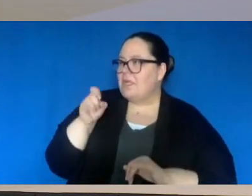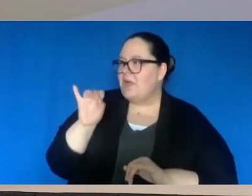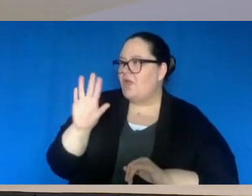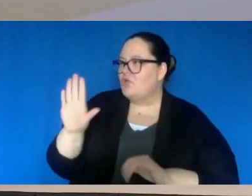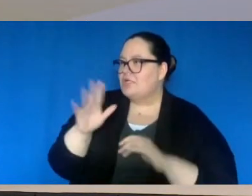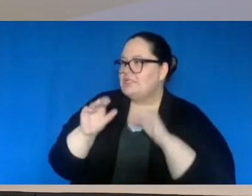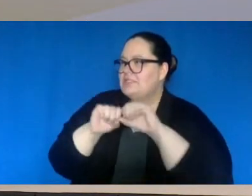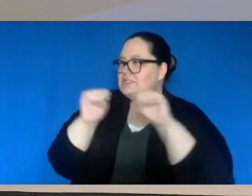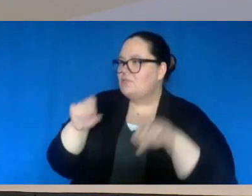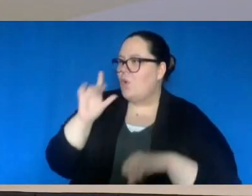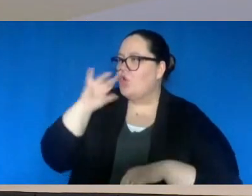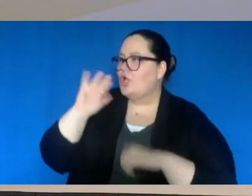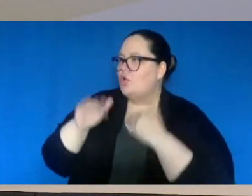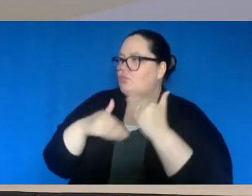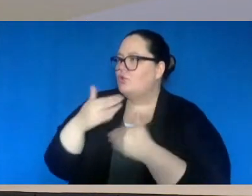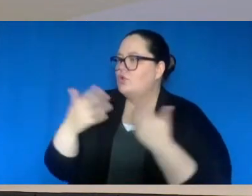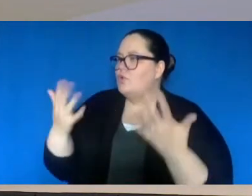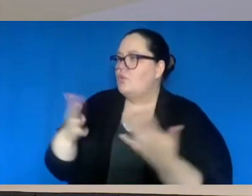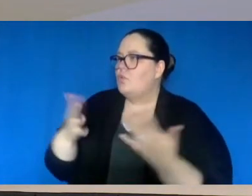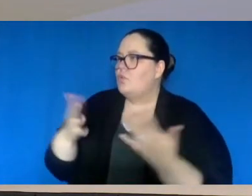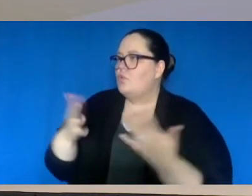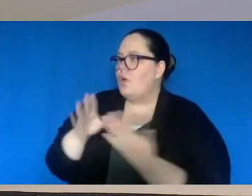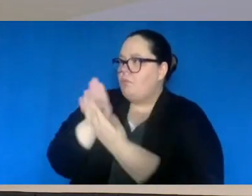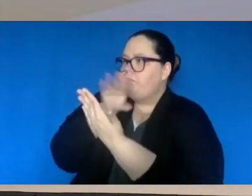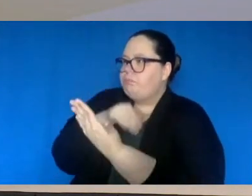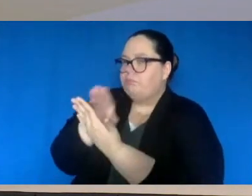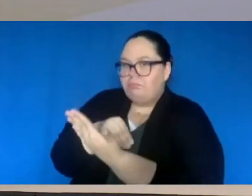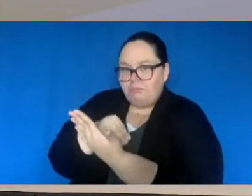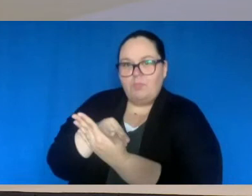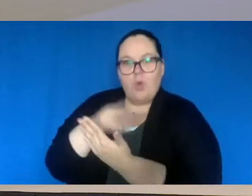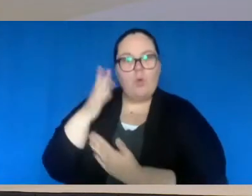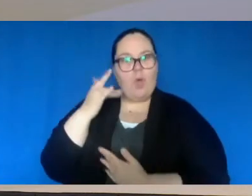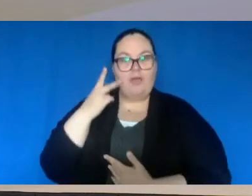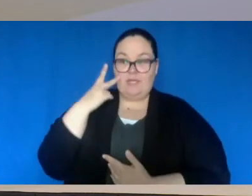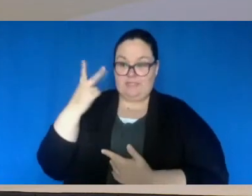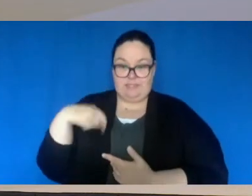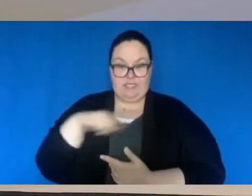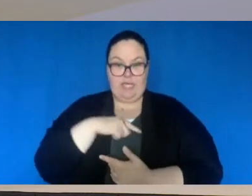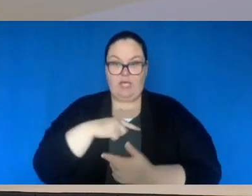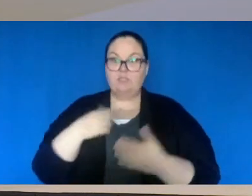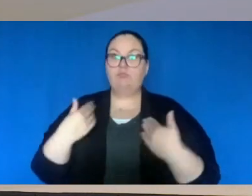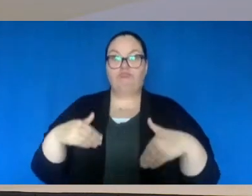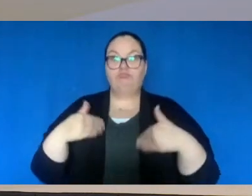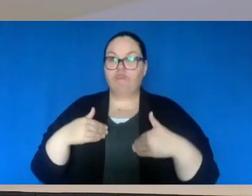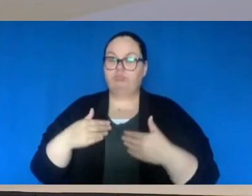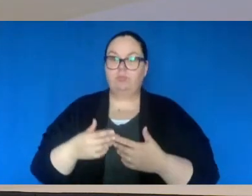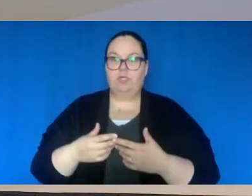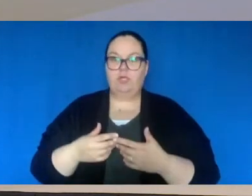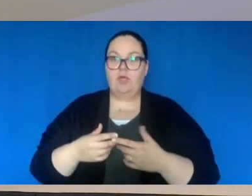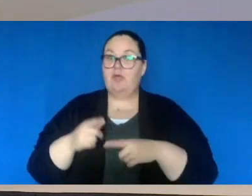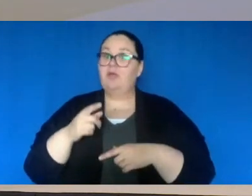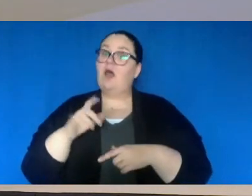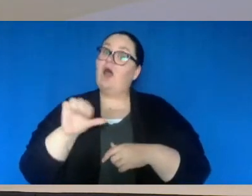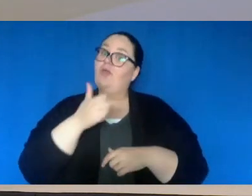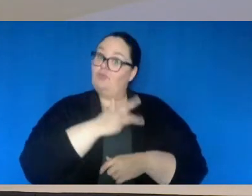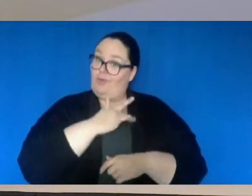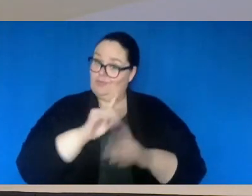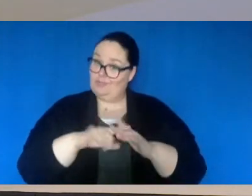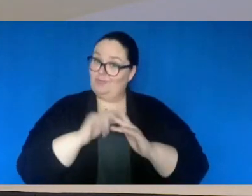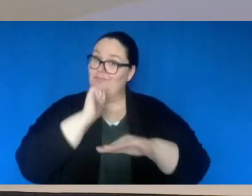processes with the intention of learning from our experience, and many, I'm sure you've heard, are putting their own border measures in